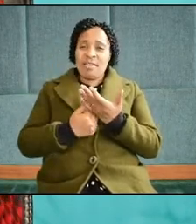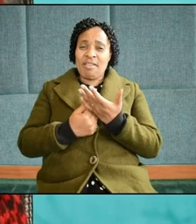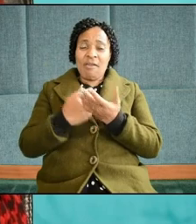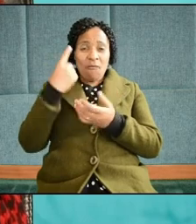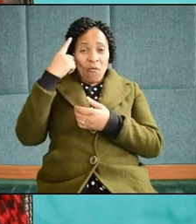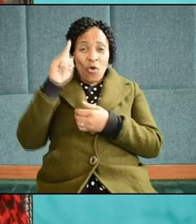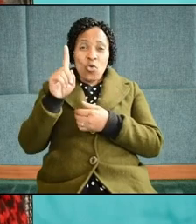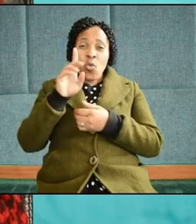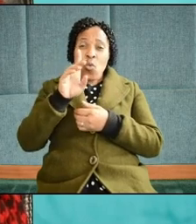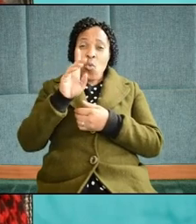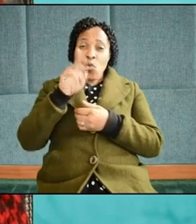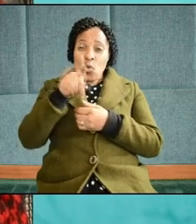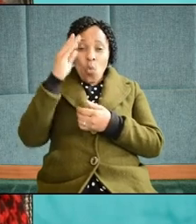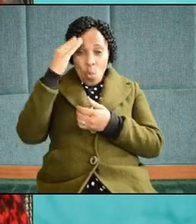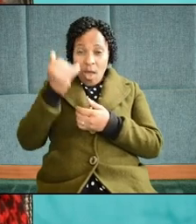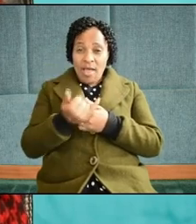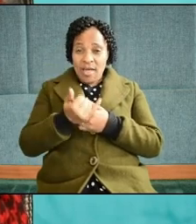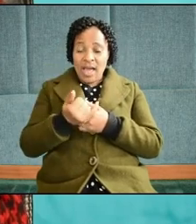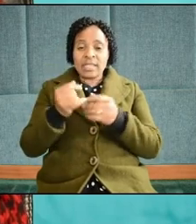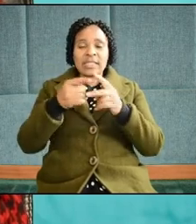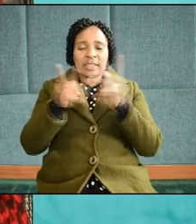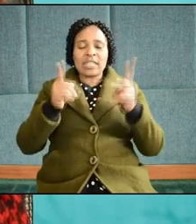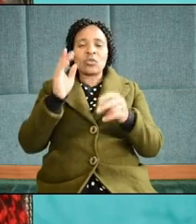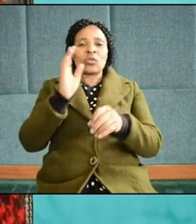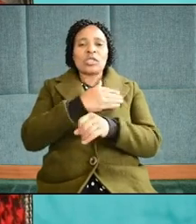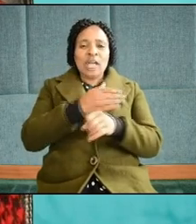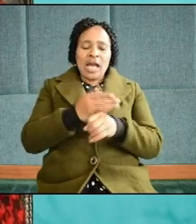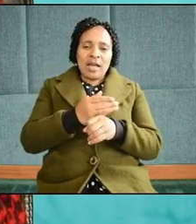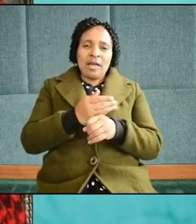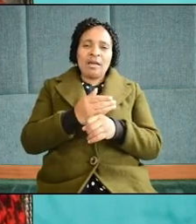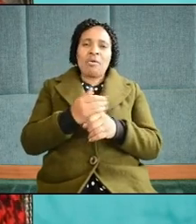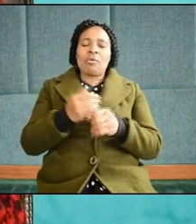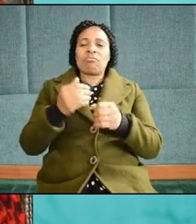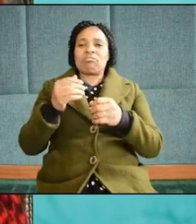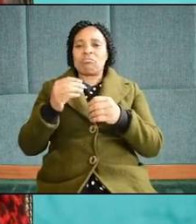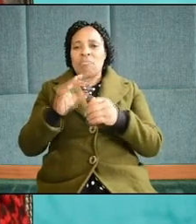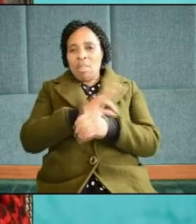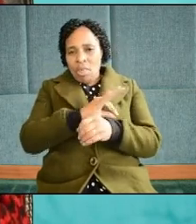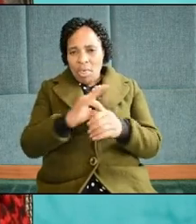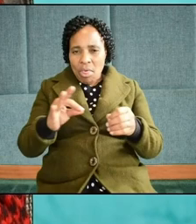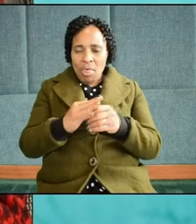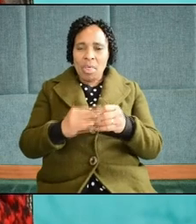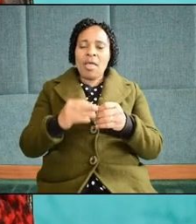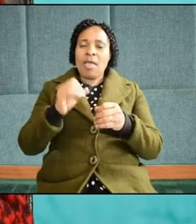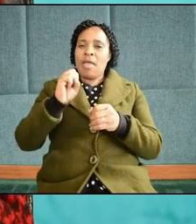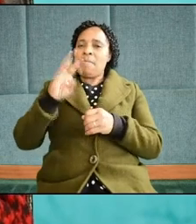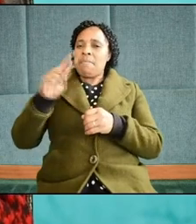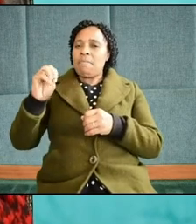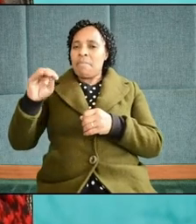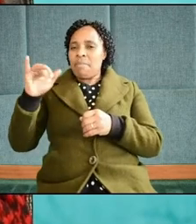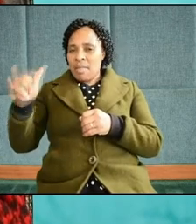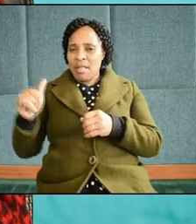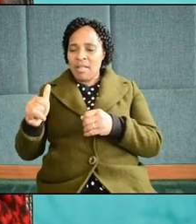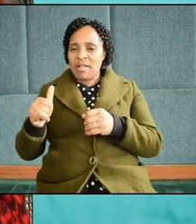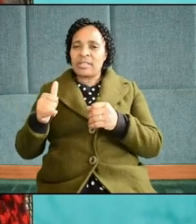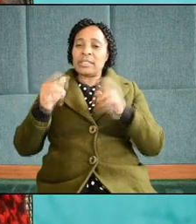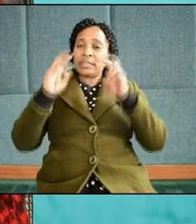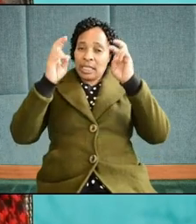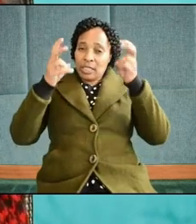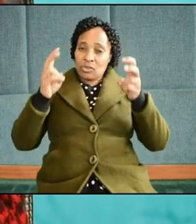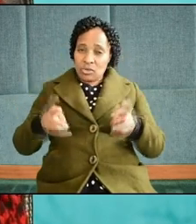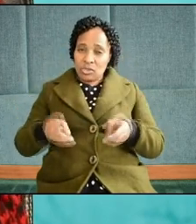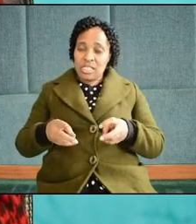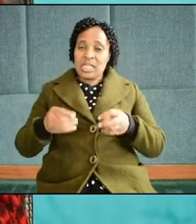to conclude, at the start we sang, a song was played by one of our teens, Amy, that was